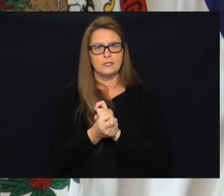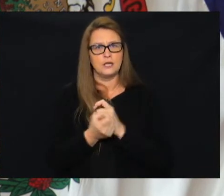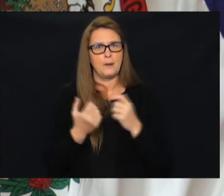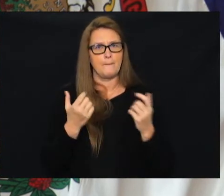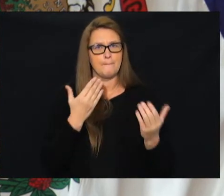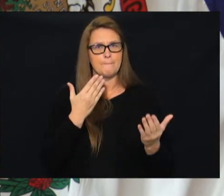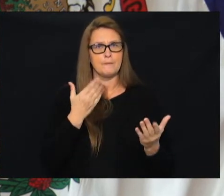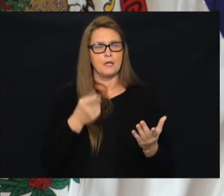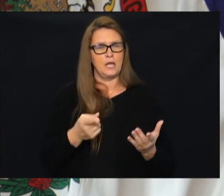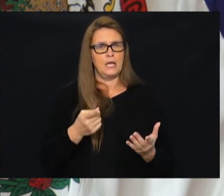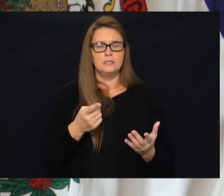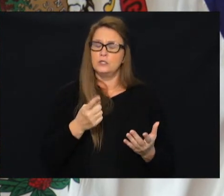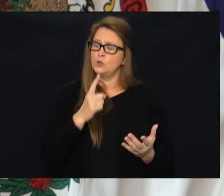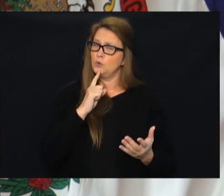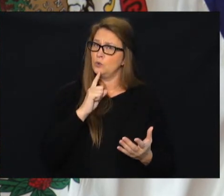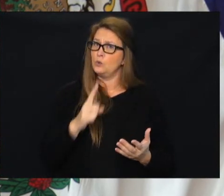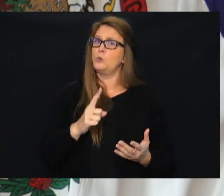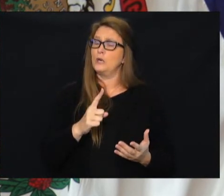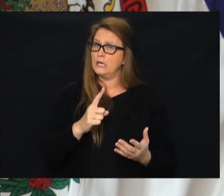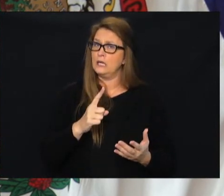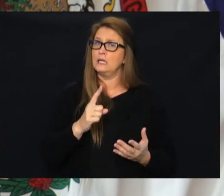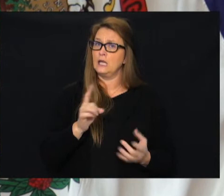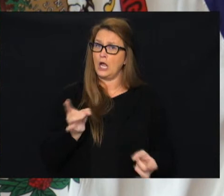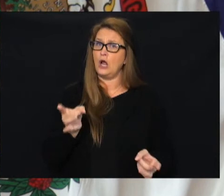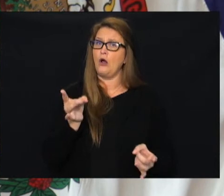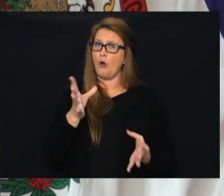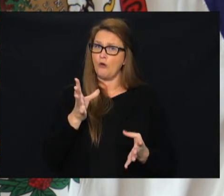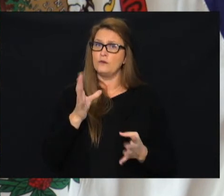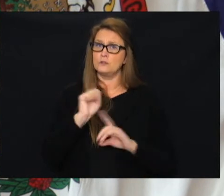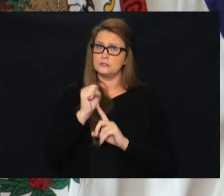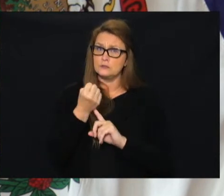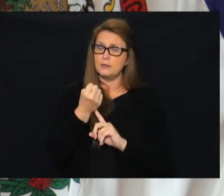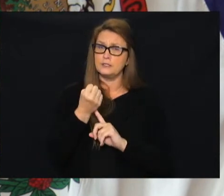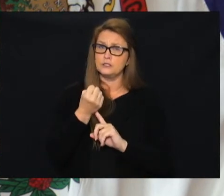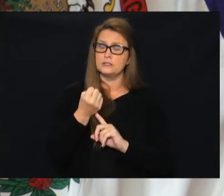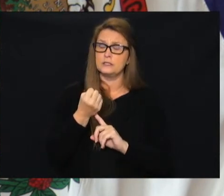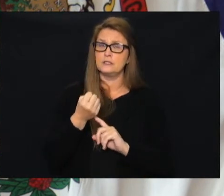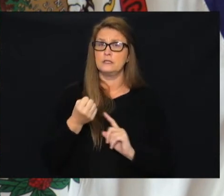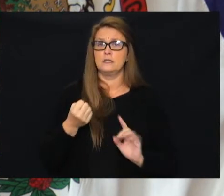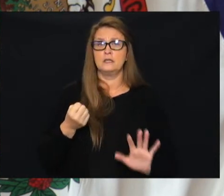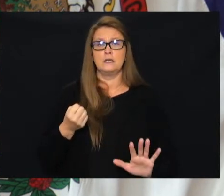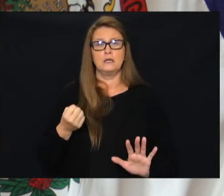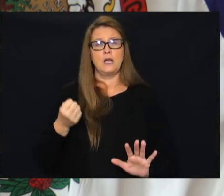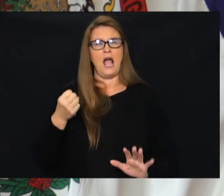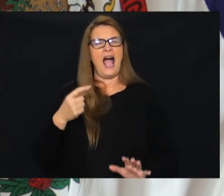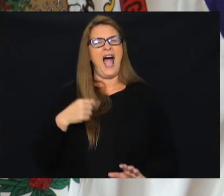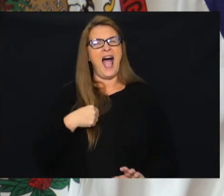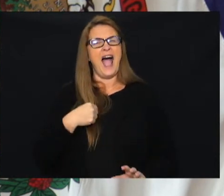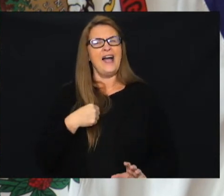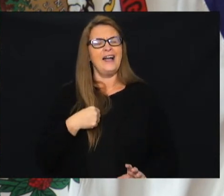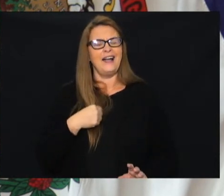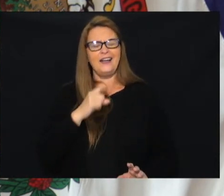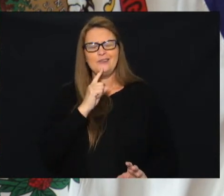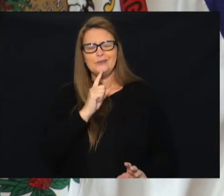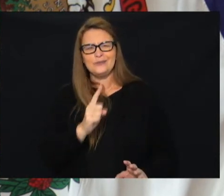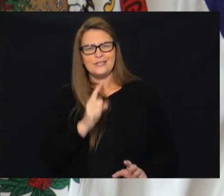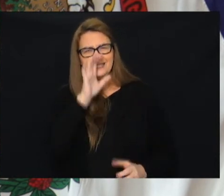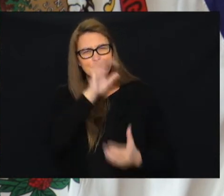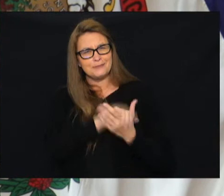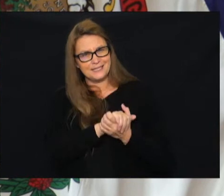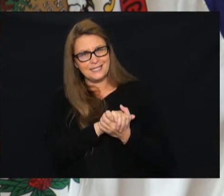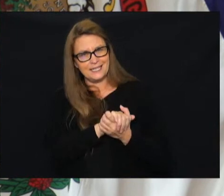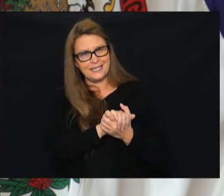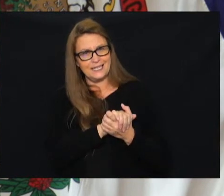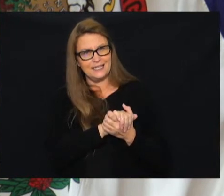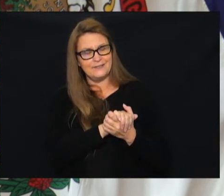it lets you know that it's really tough stuff. And so Mark, I really just believe with